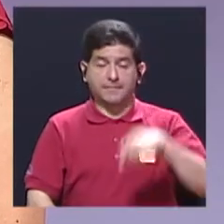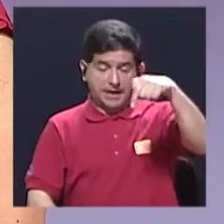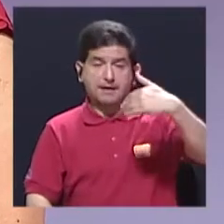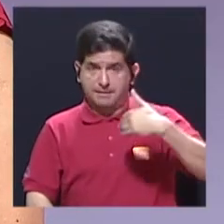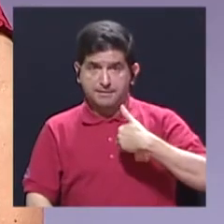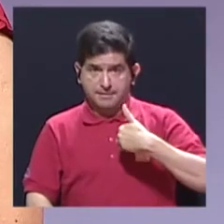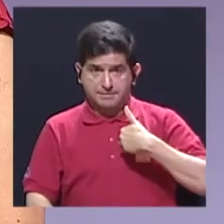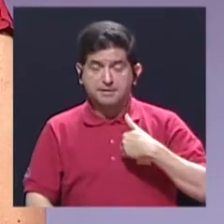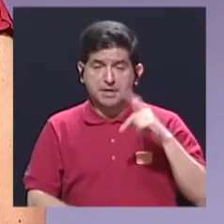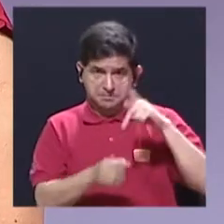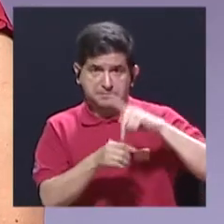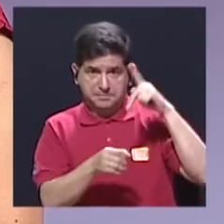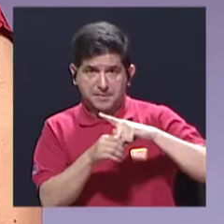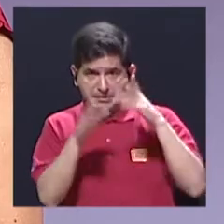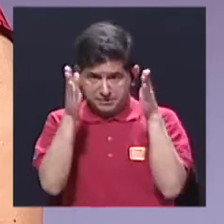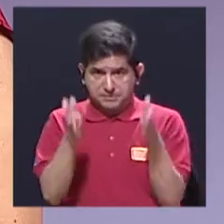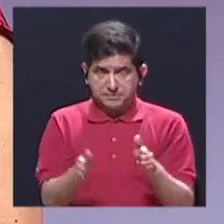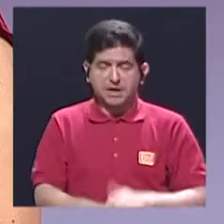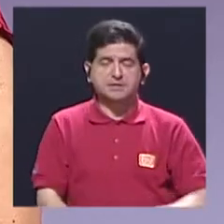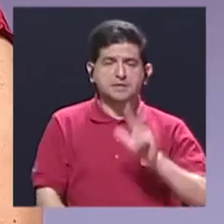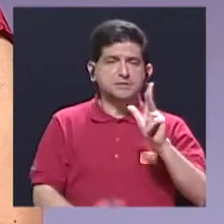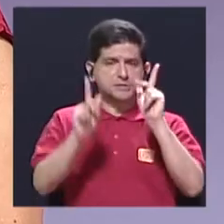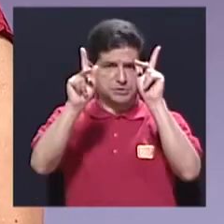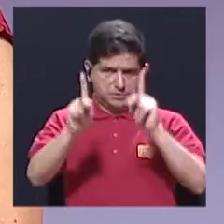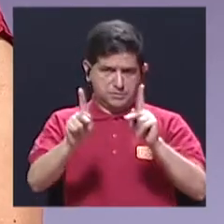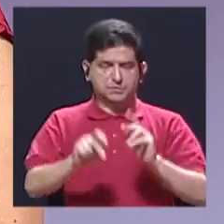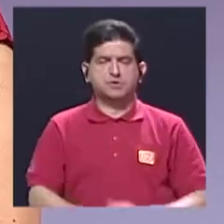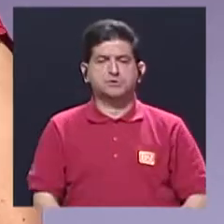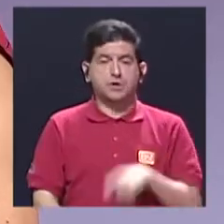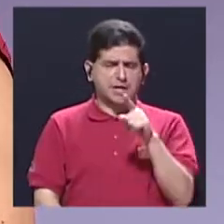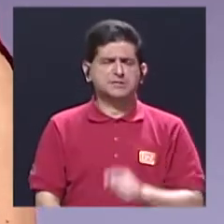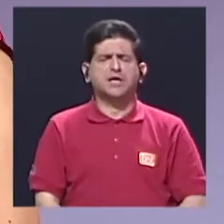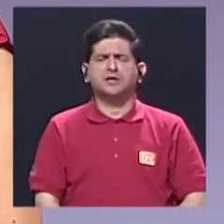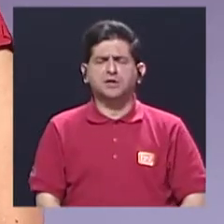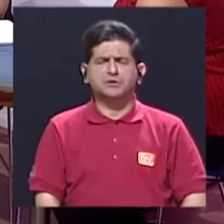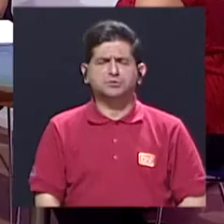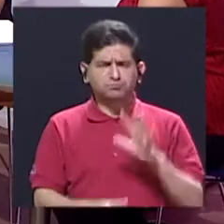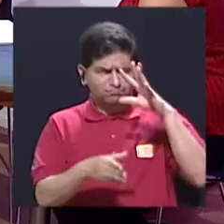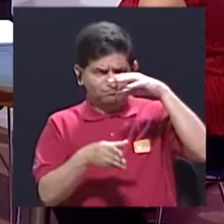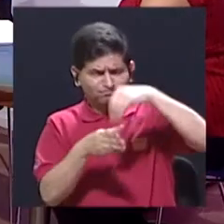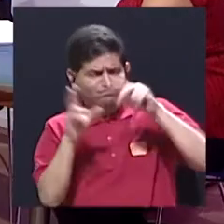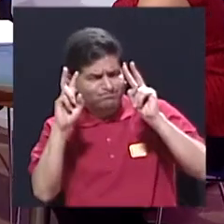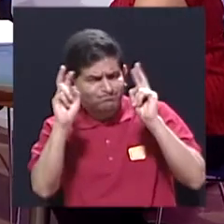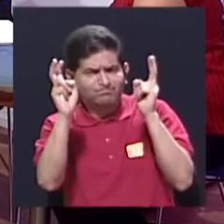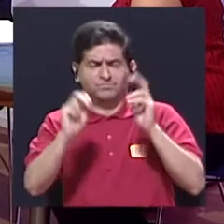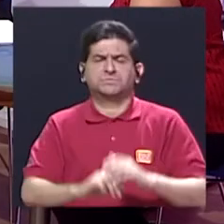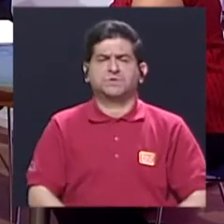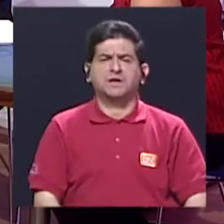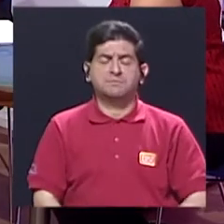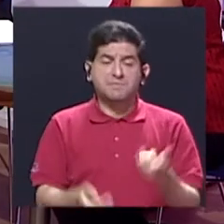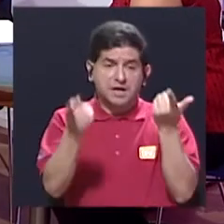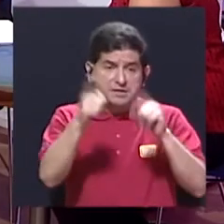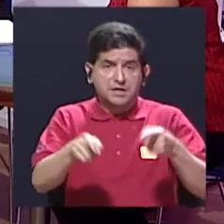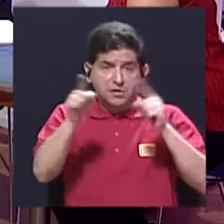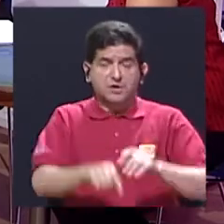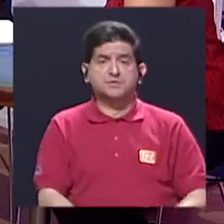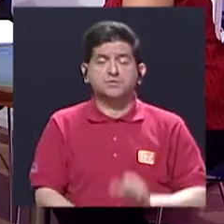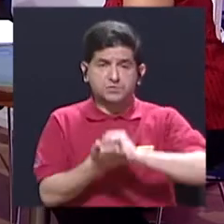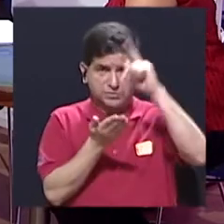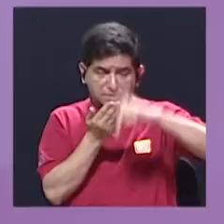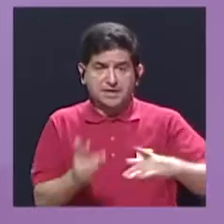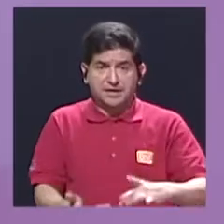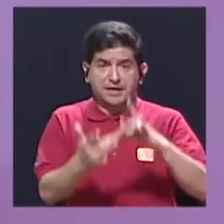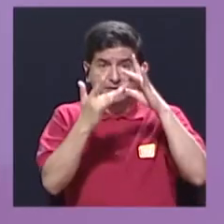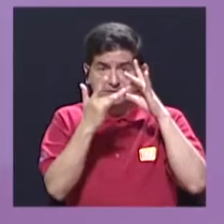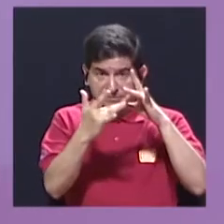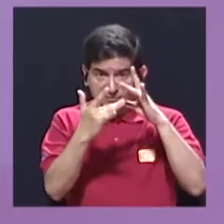have the participation of three people who are very involved in this topic, what happens in Montedioca, and especially